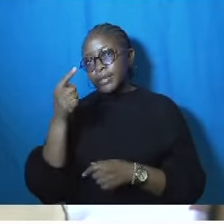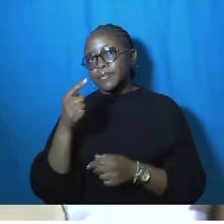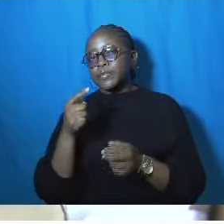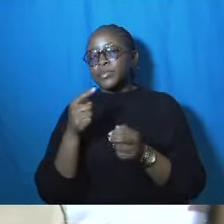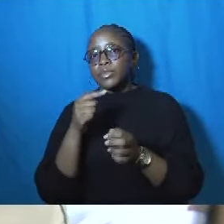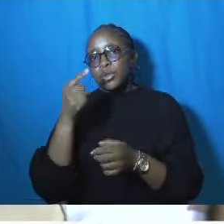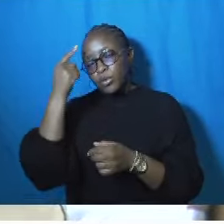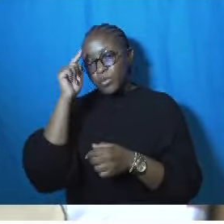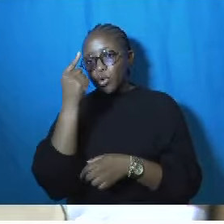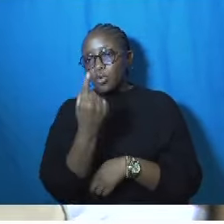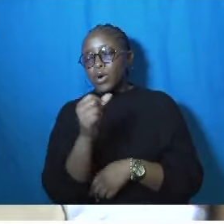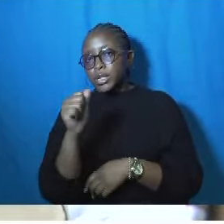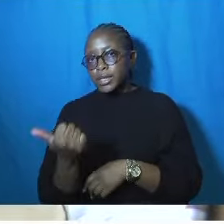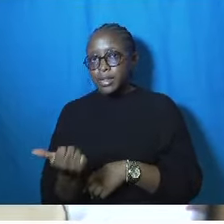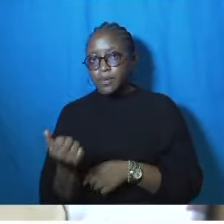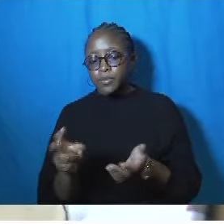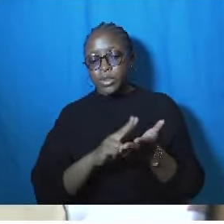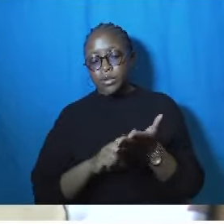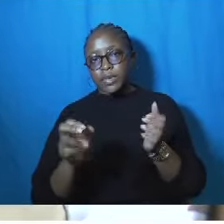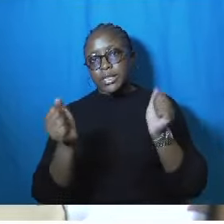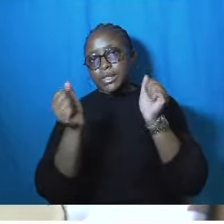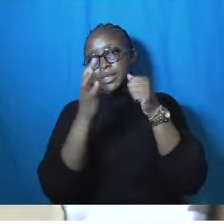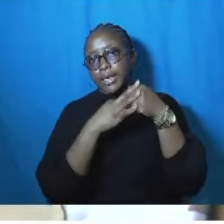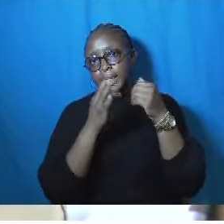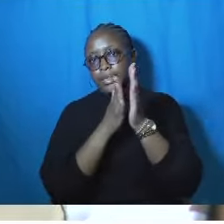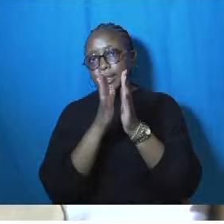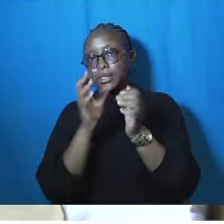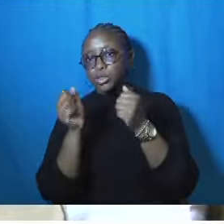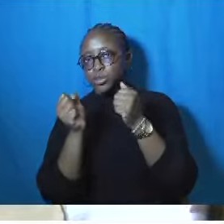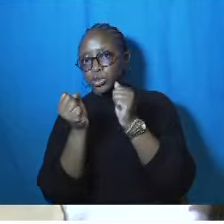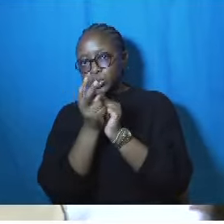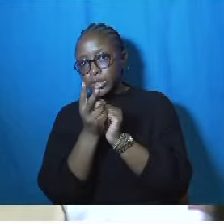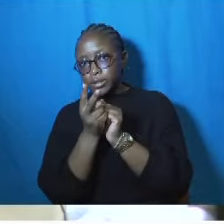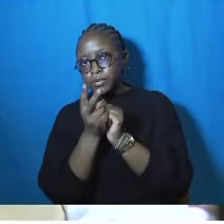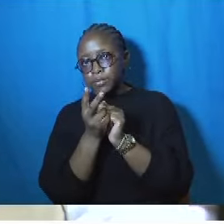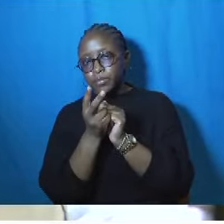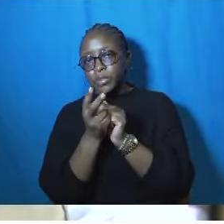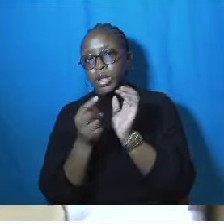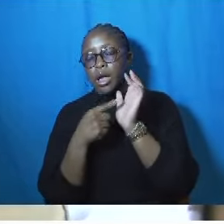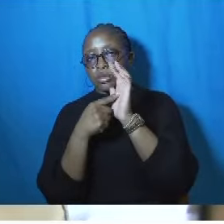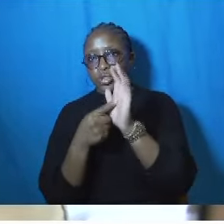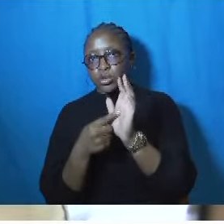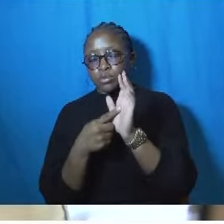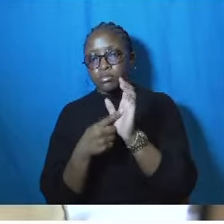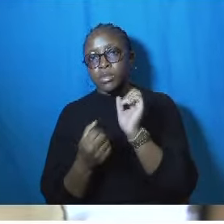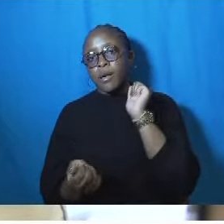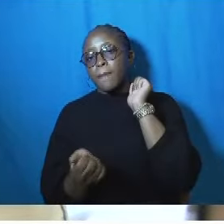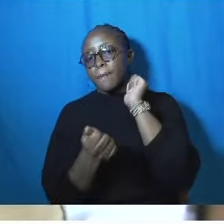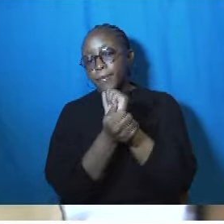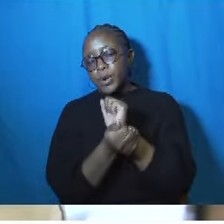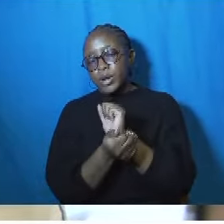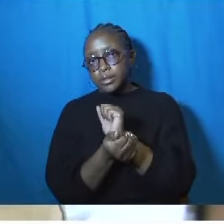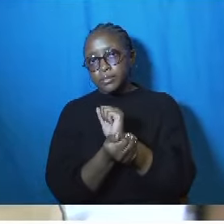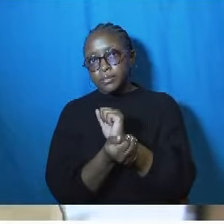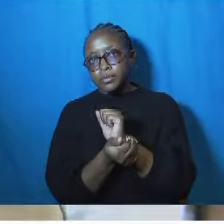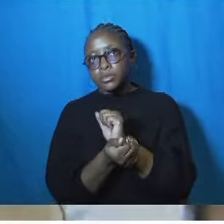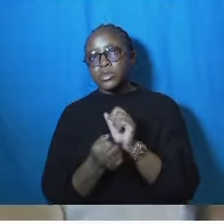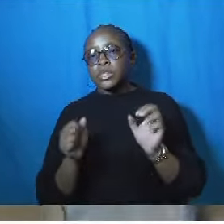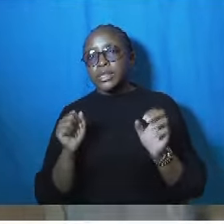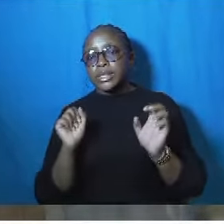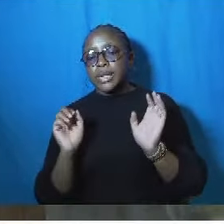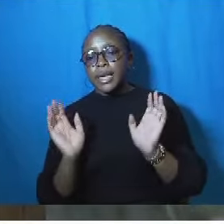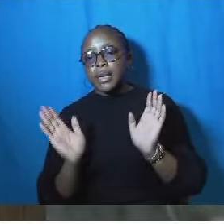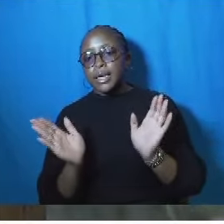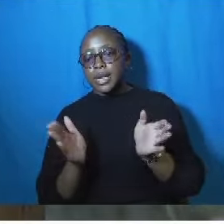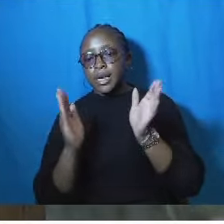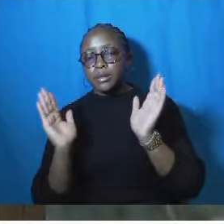it reveals to us the schism Paul was addressing or overcoming. To encourage the Jews and